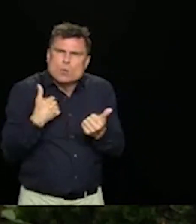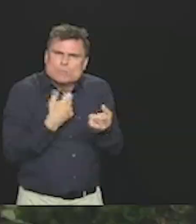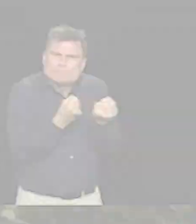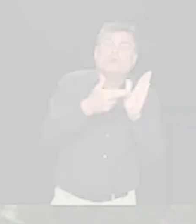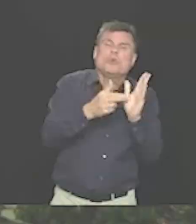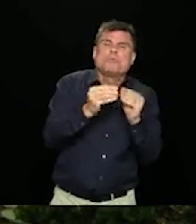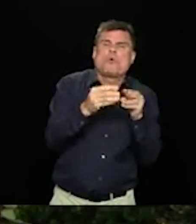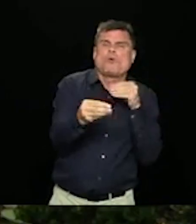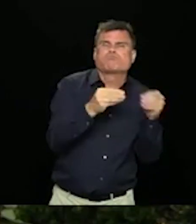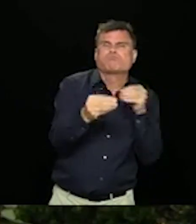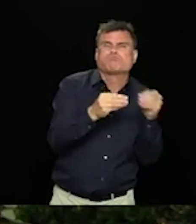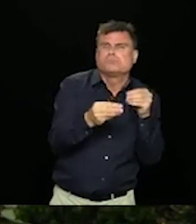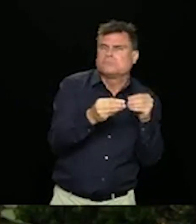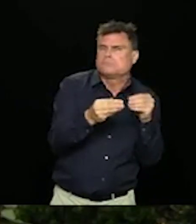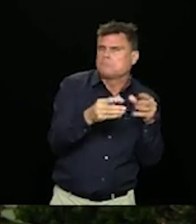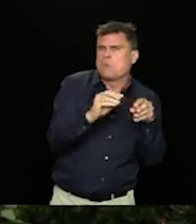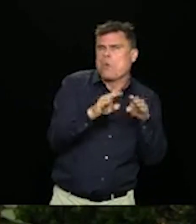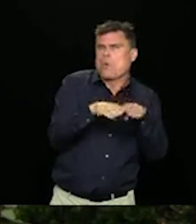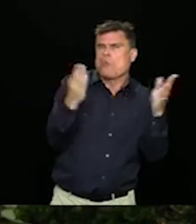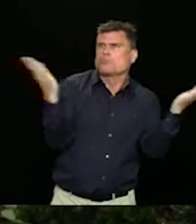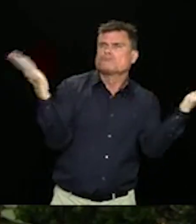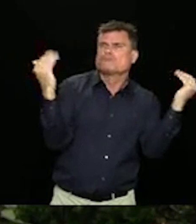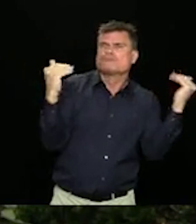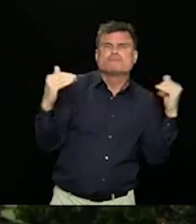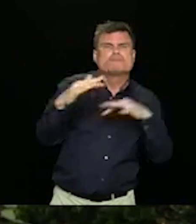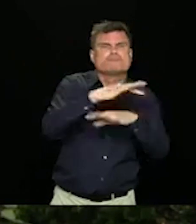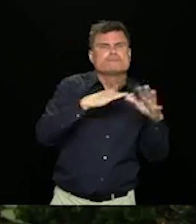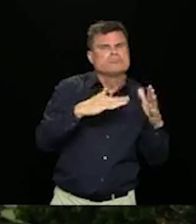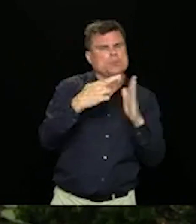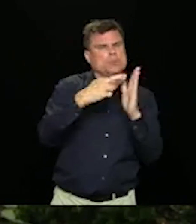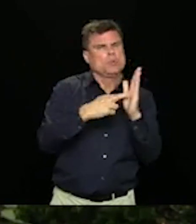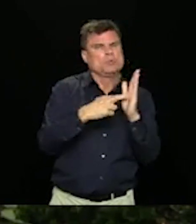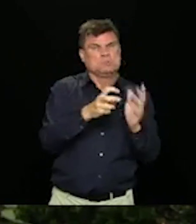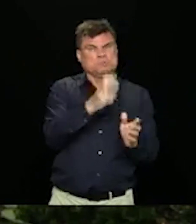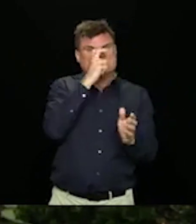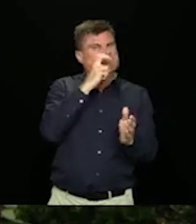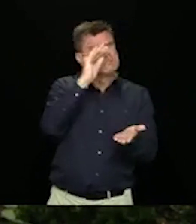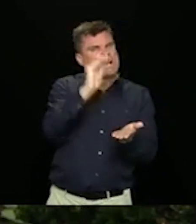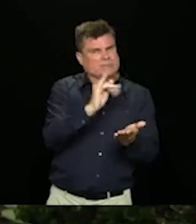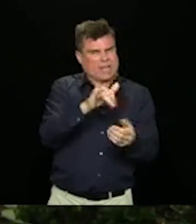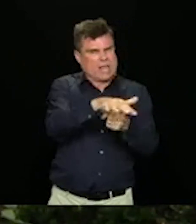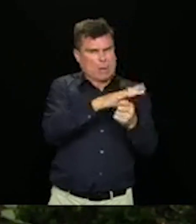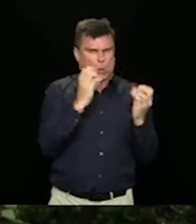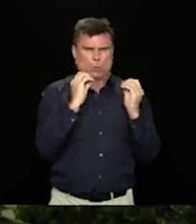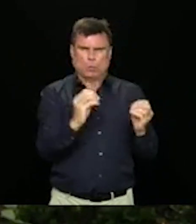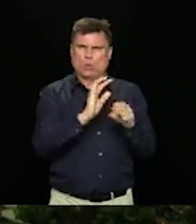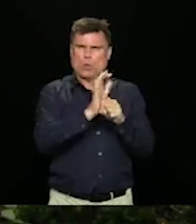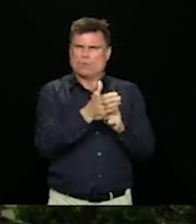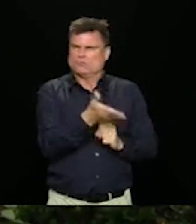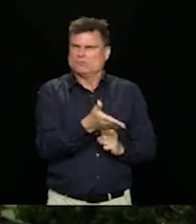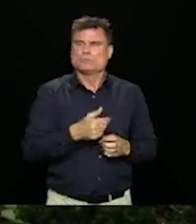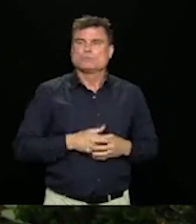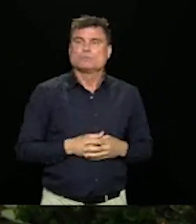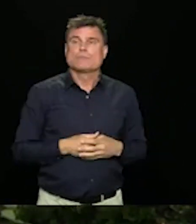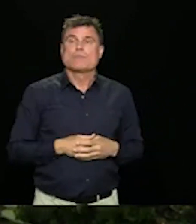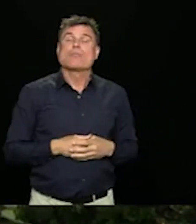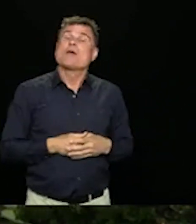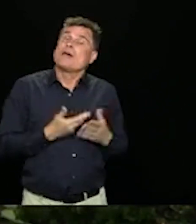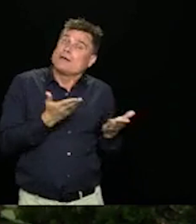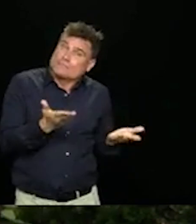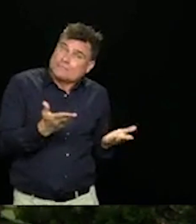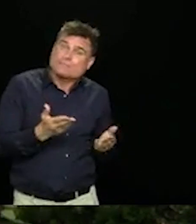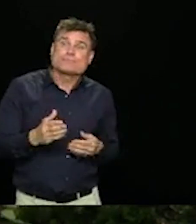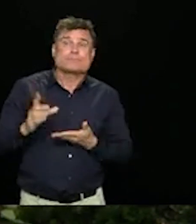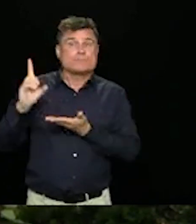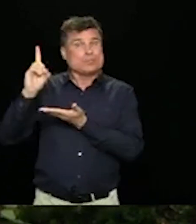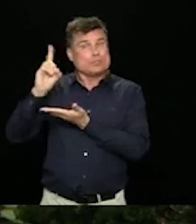for decades. Well, Dr. Henry's been pretty clear on that, not just this recent overture, but over the past month or so, there has